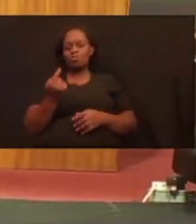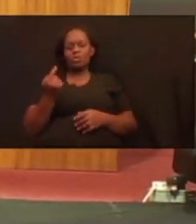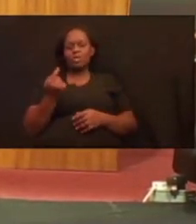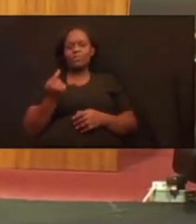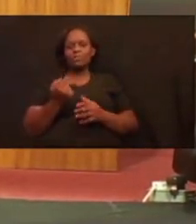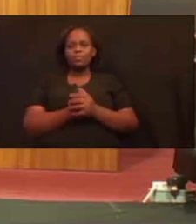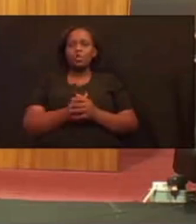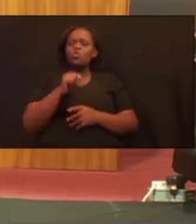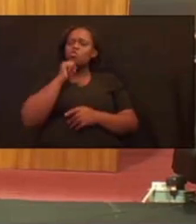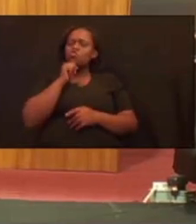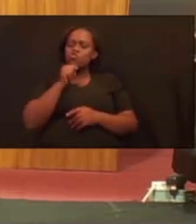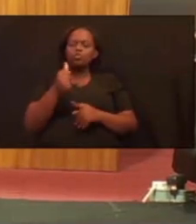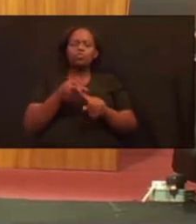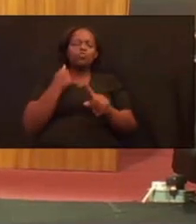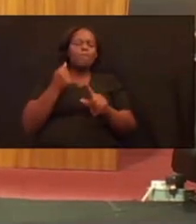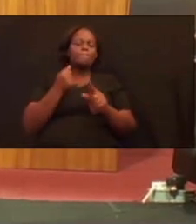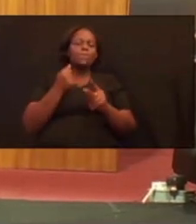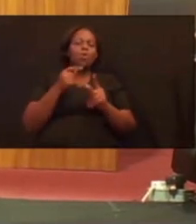doctrine.